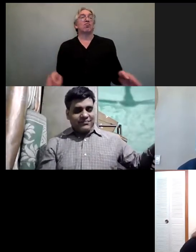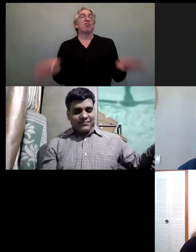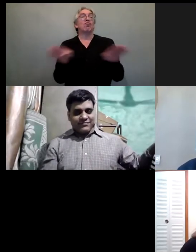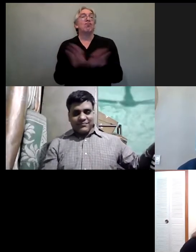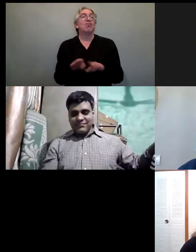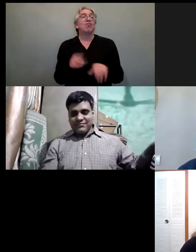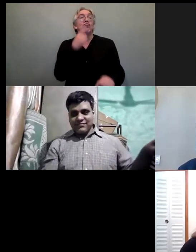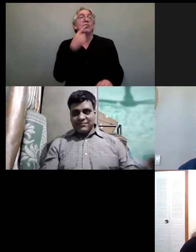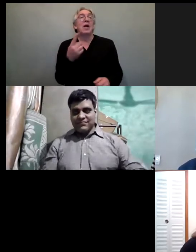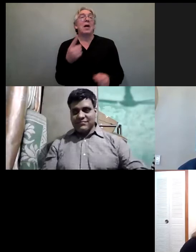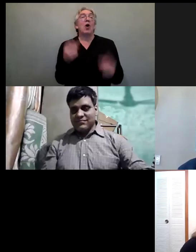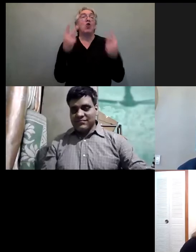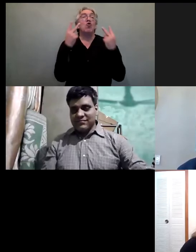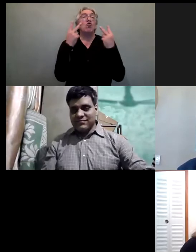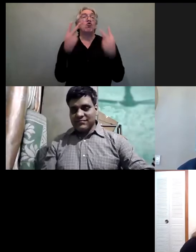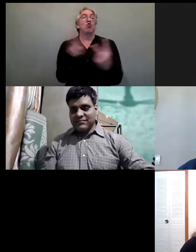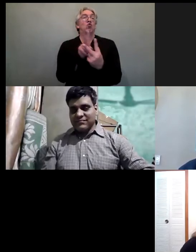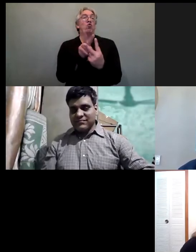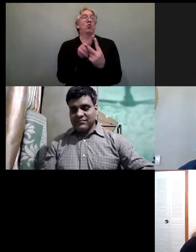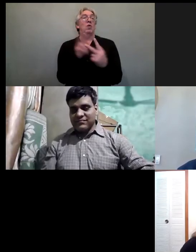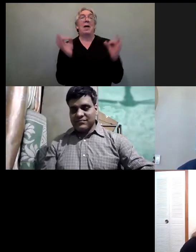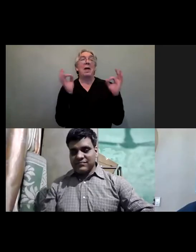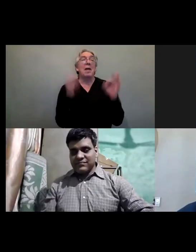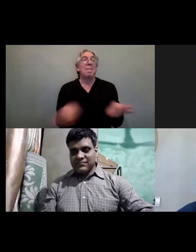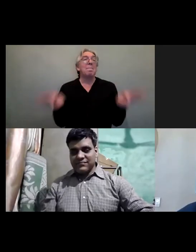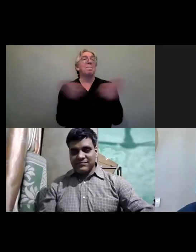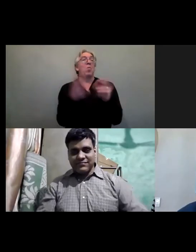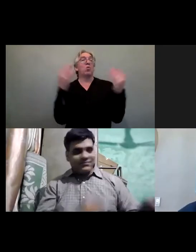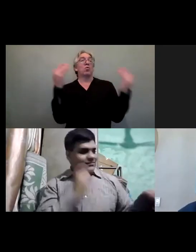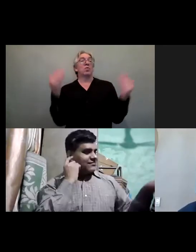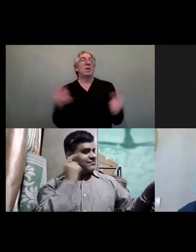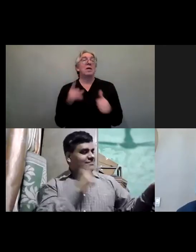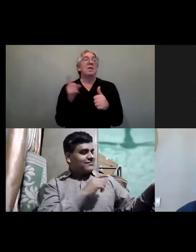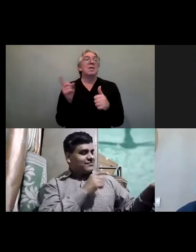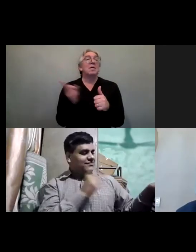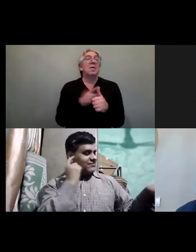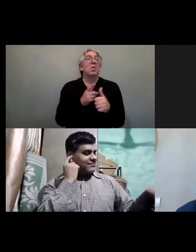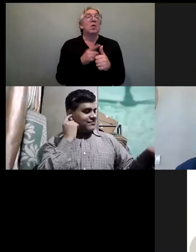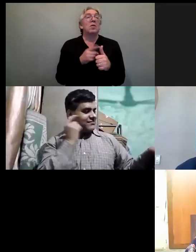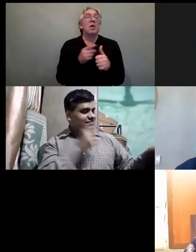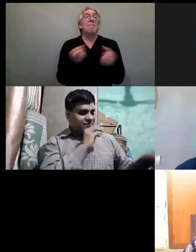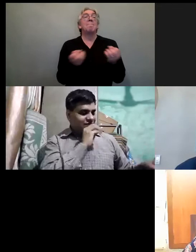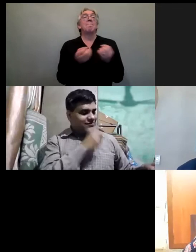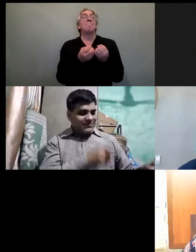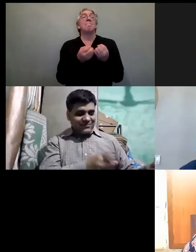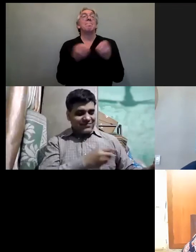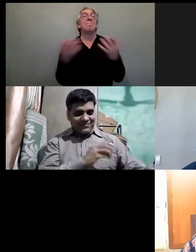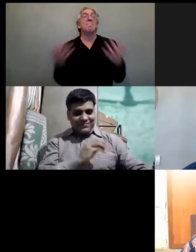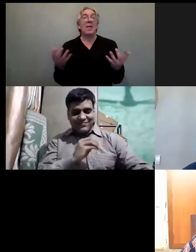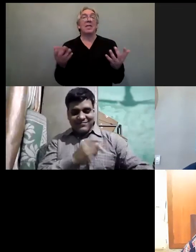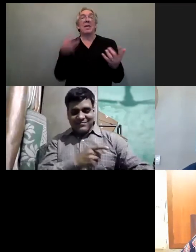38% of countries only have any kind of courses available about digital accessibility in any way, shape, or